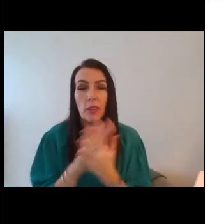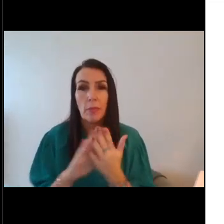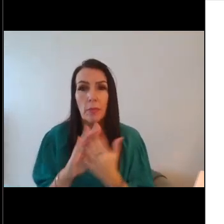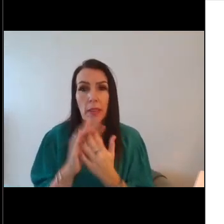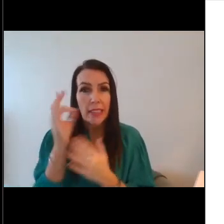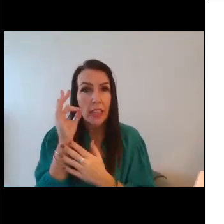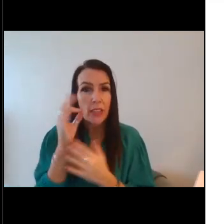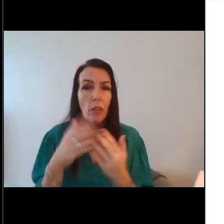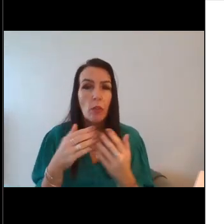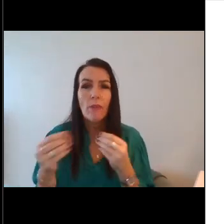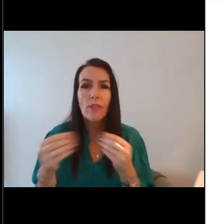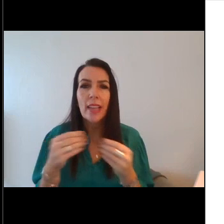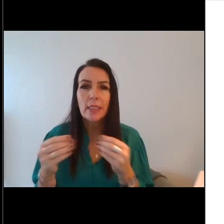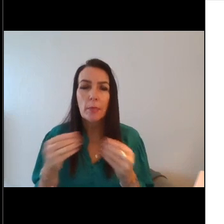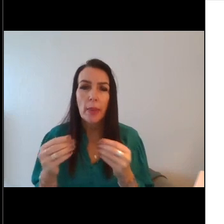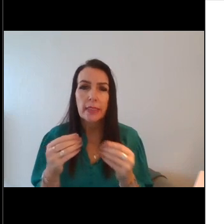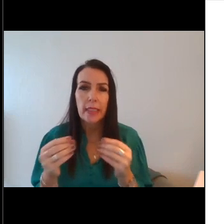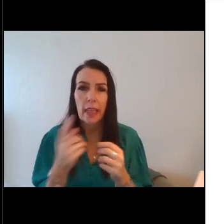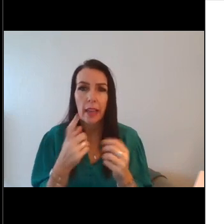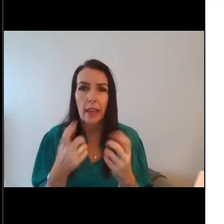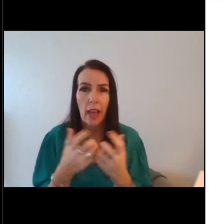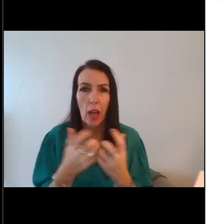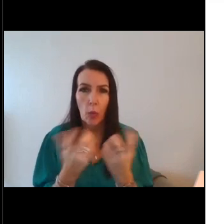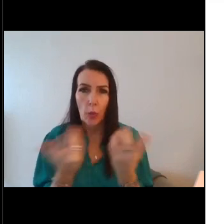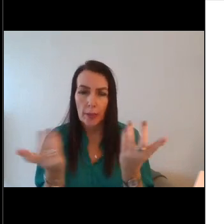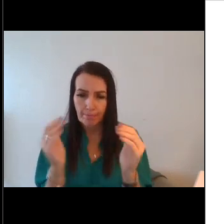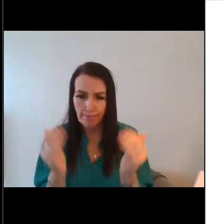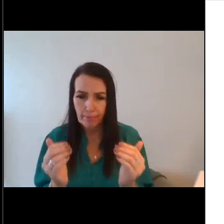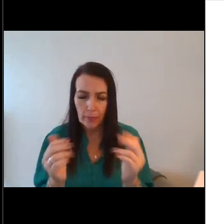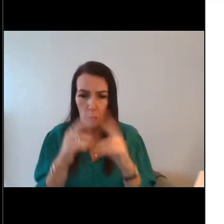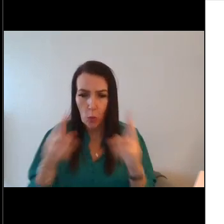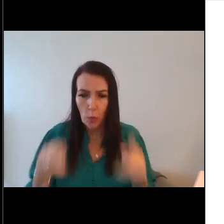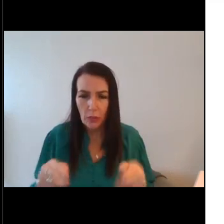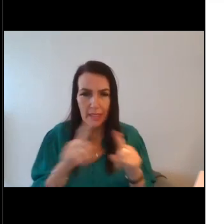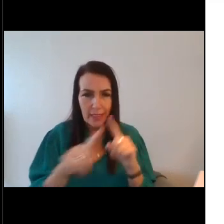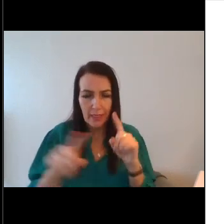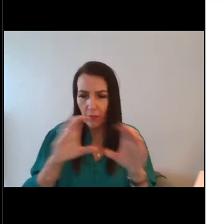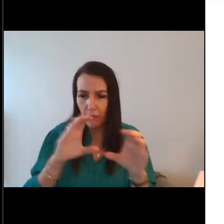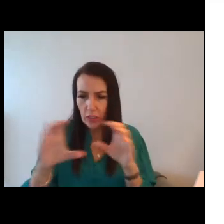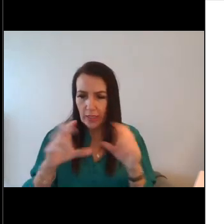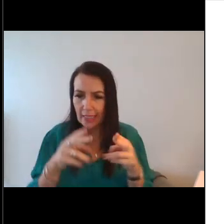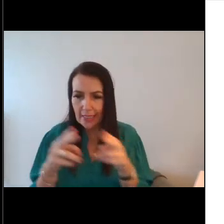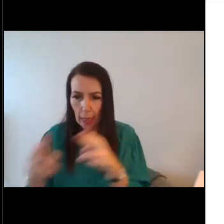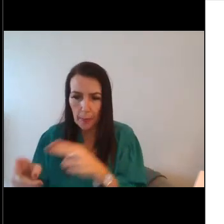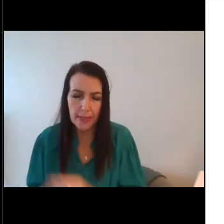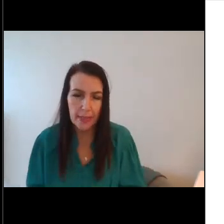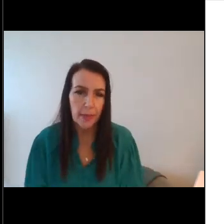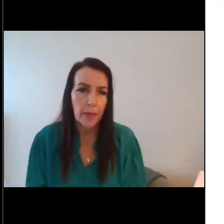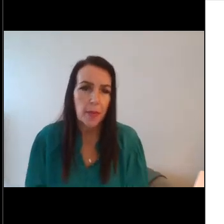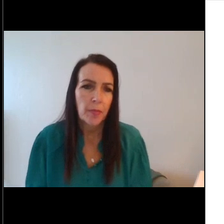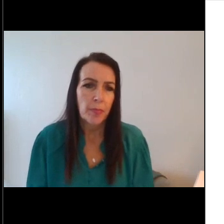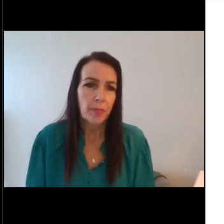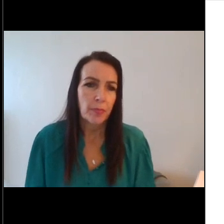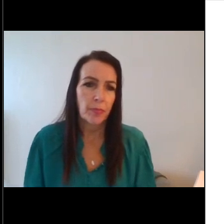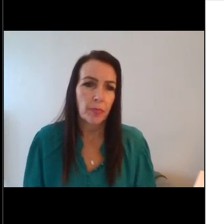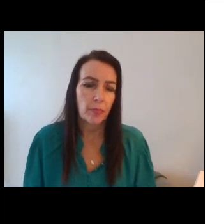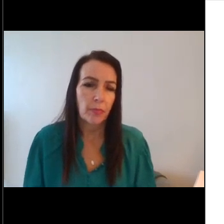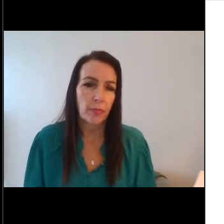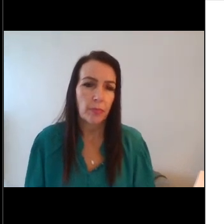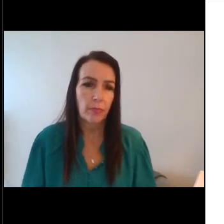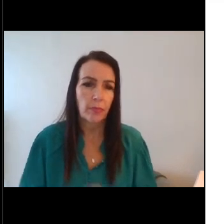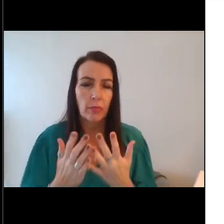more flexibility in how they match those particular properties with different funding schemes that come down the line. And again,